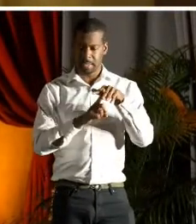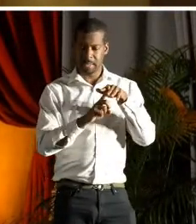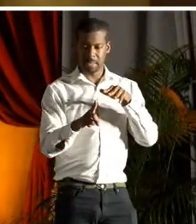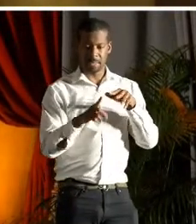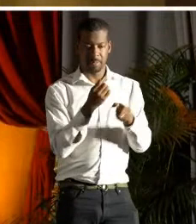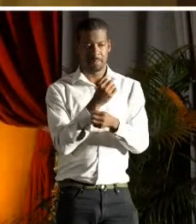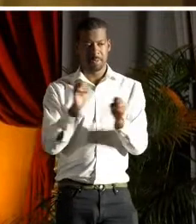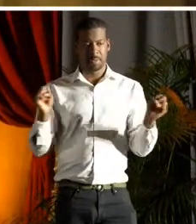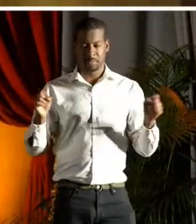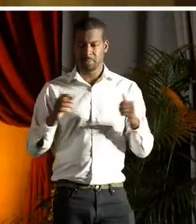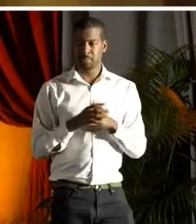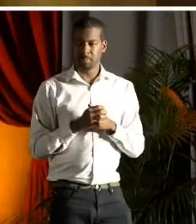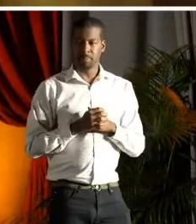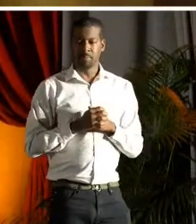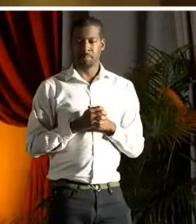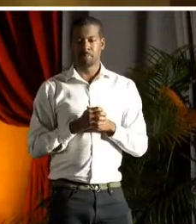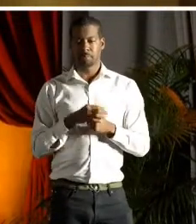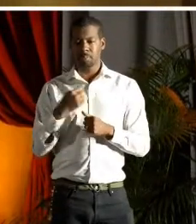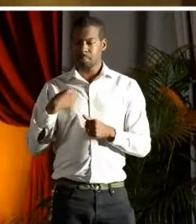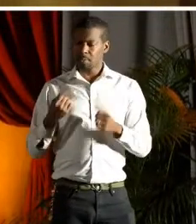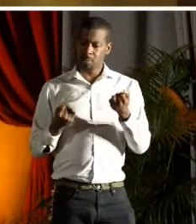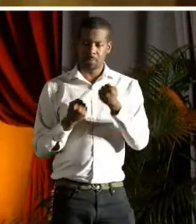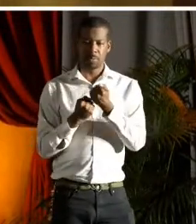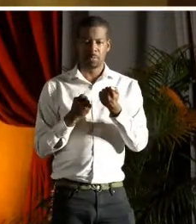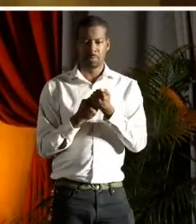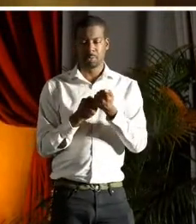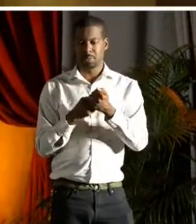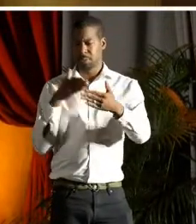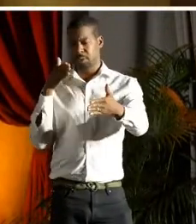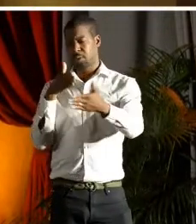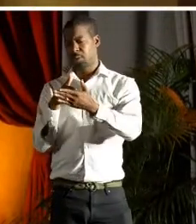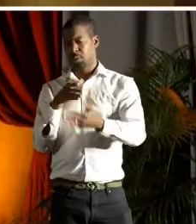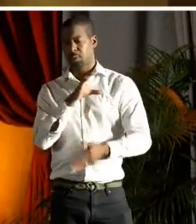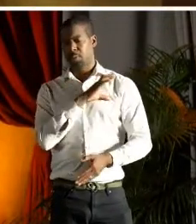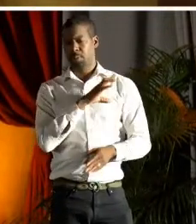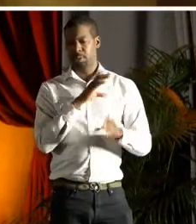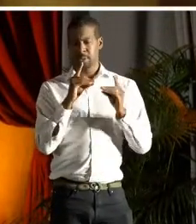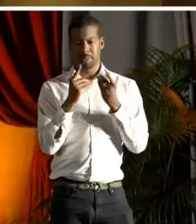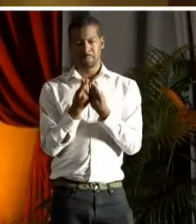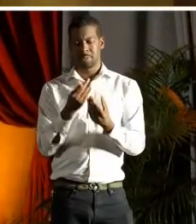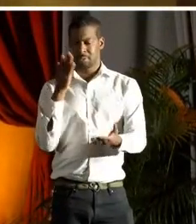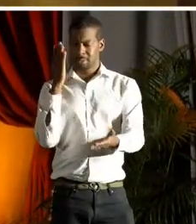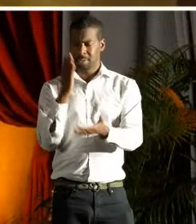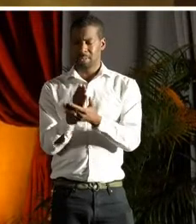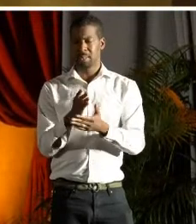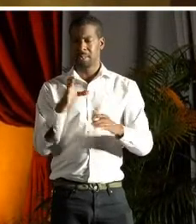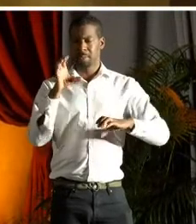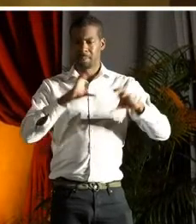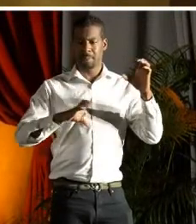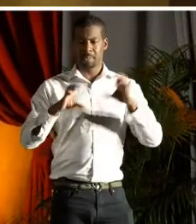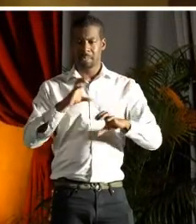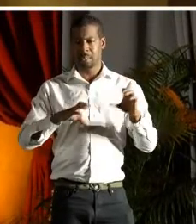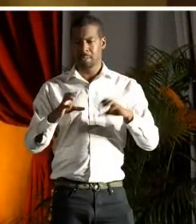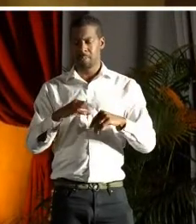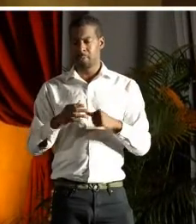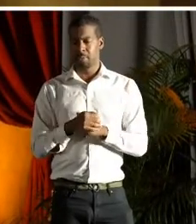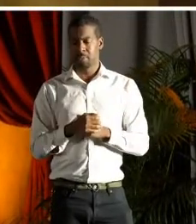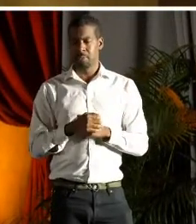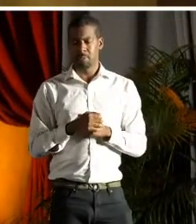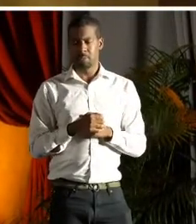safely. And we supported them and sued the police department to stop the use of chemicals and tear